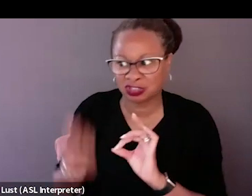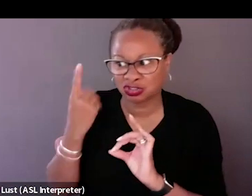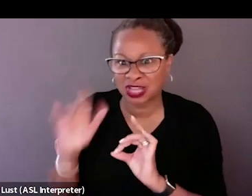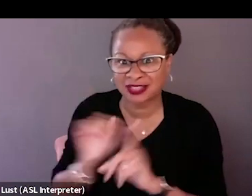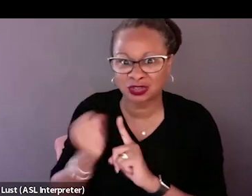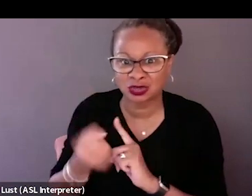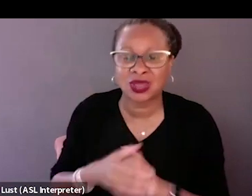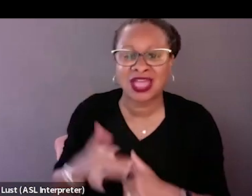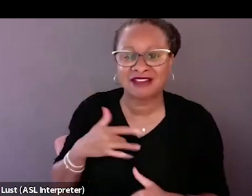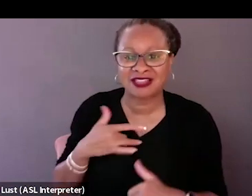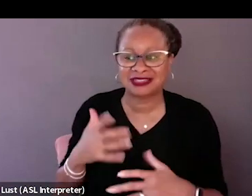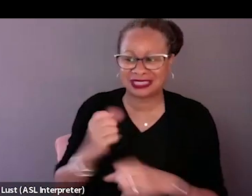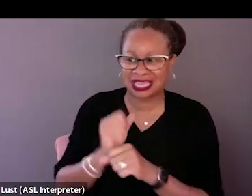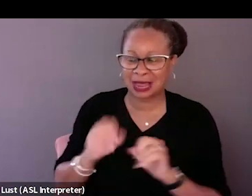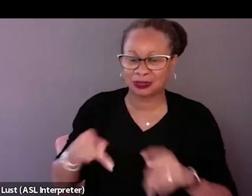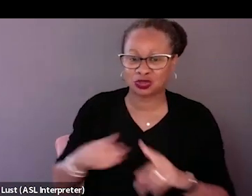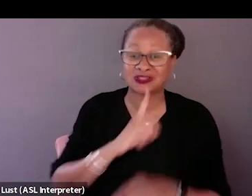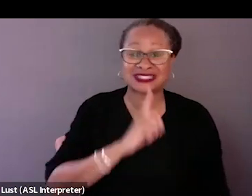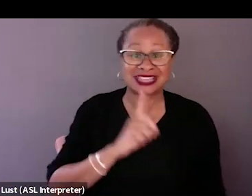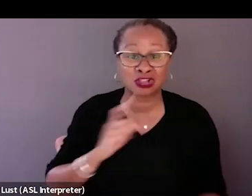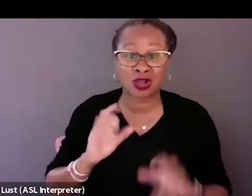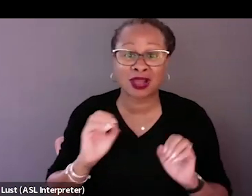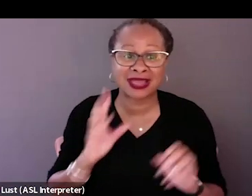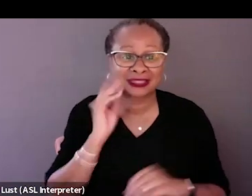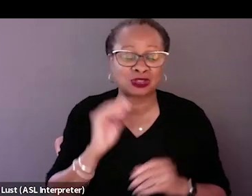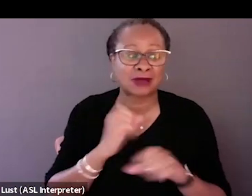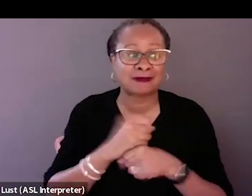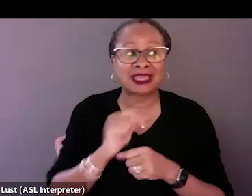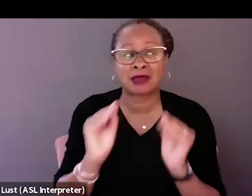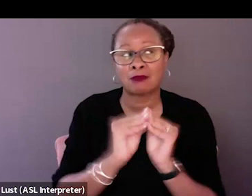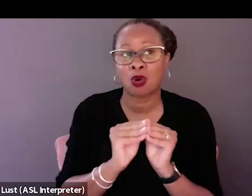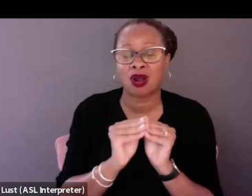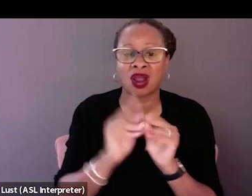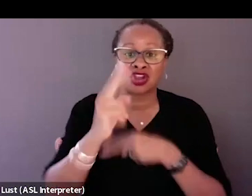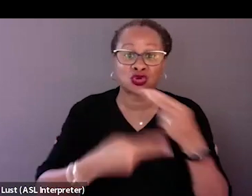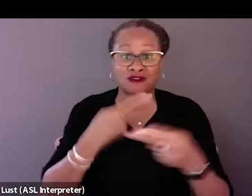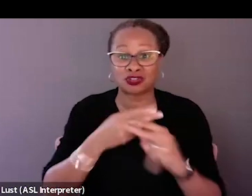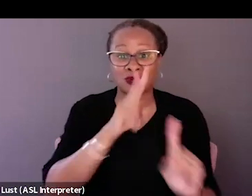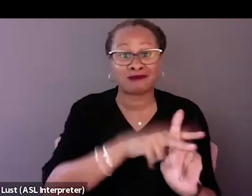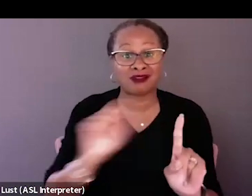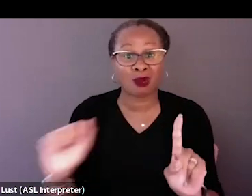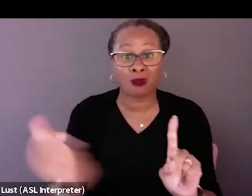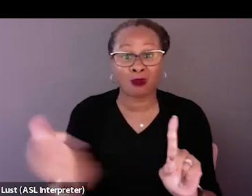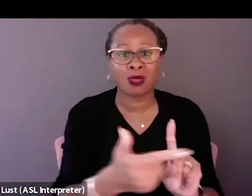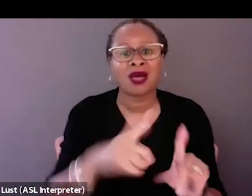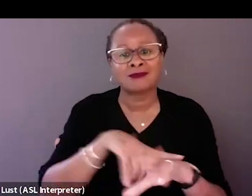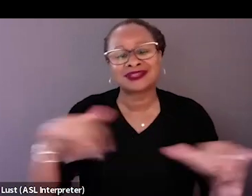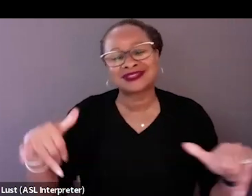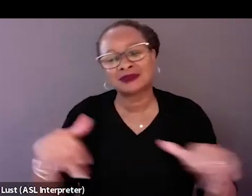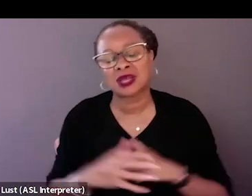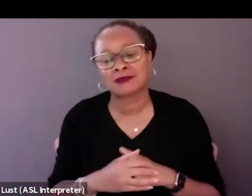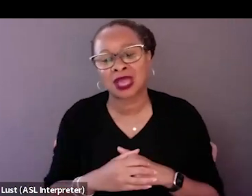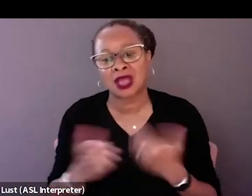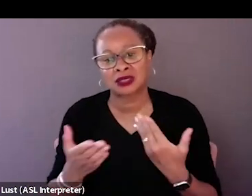the singular experience, the personal, and making it more universal. But at the same time, it was also